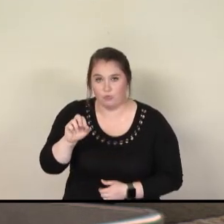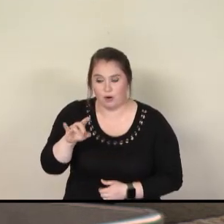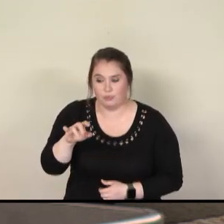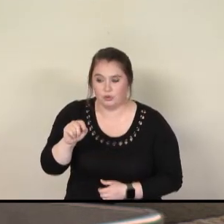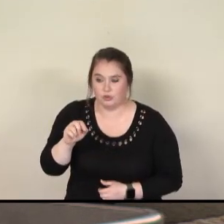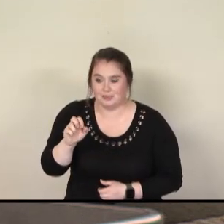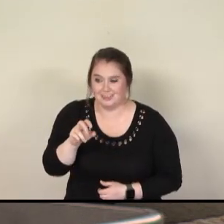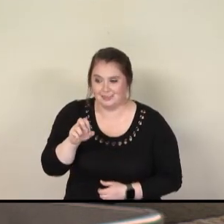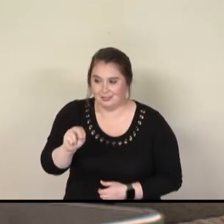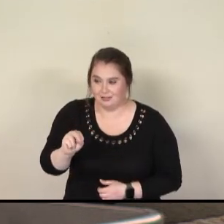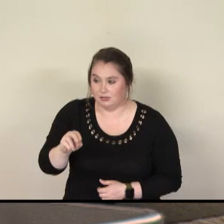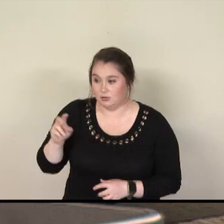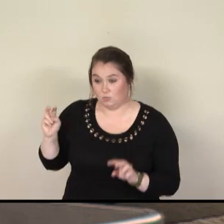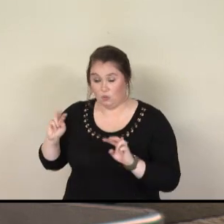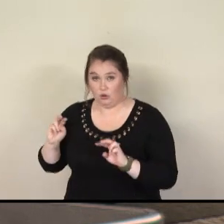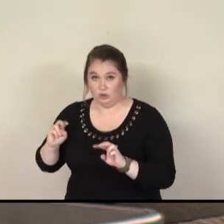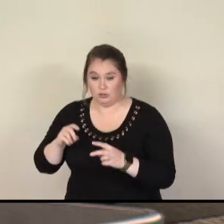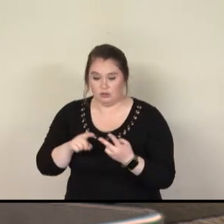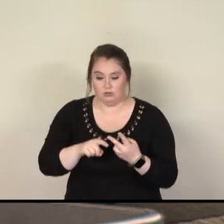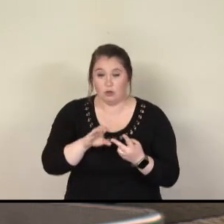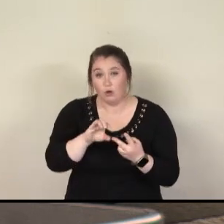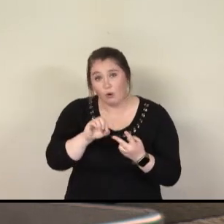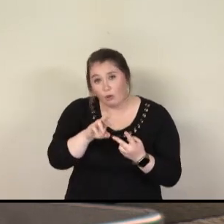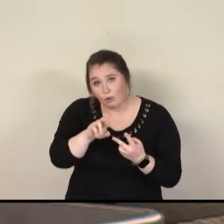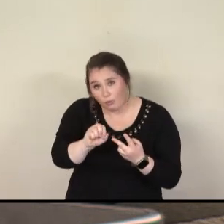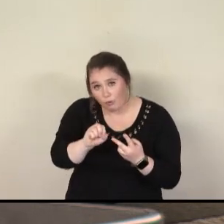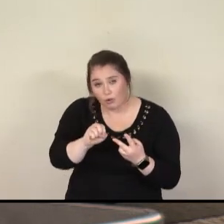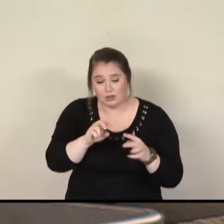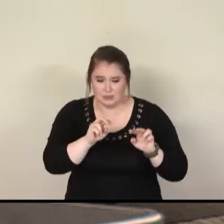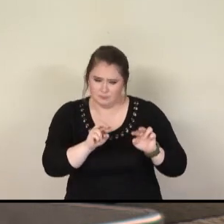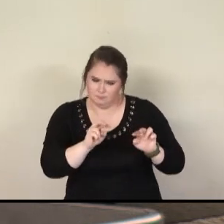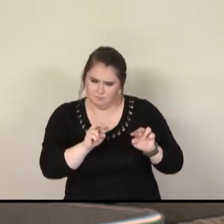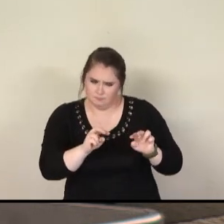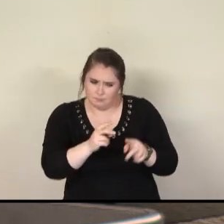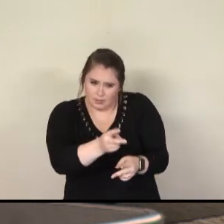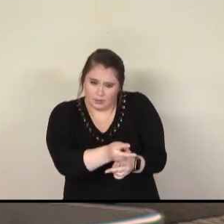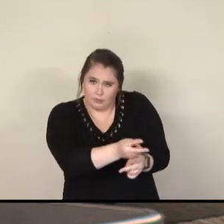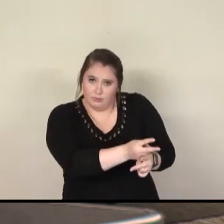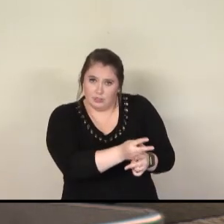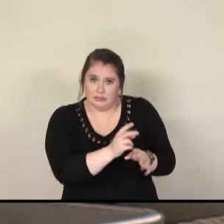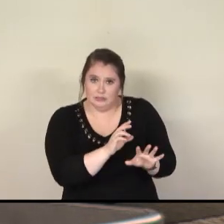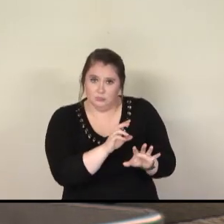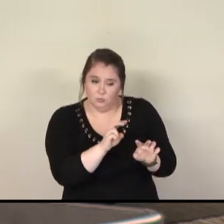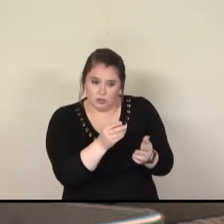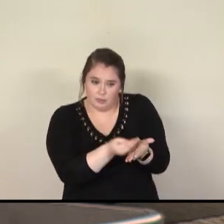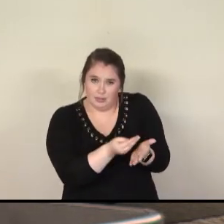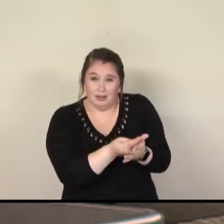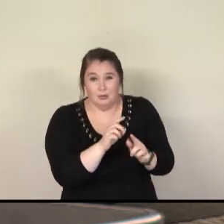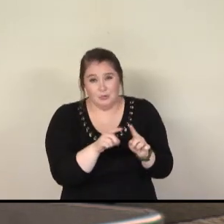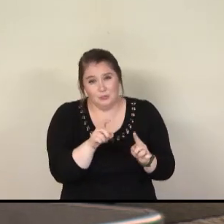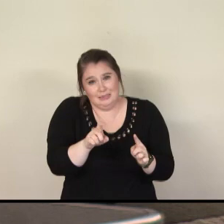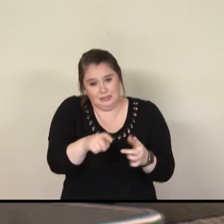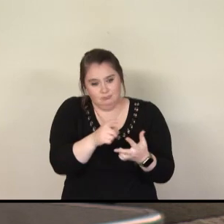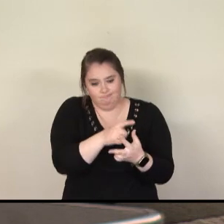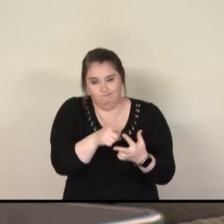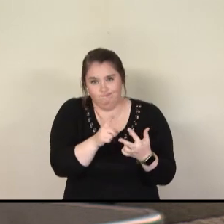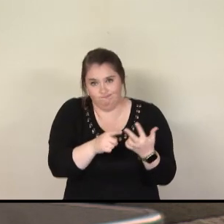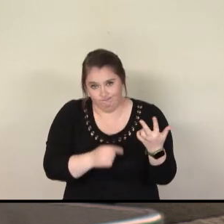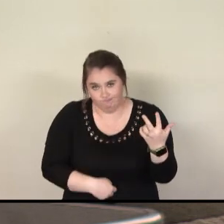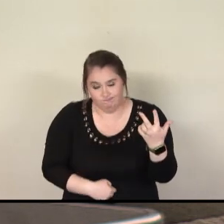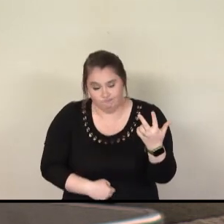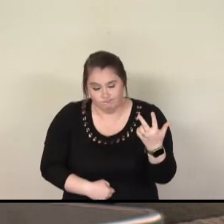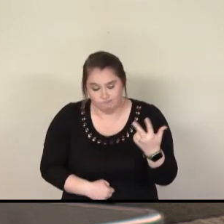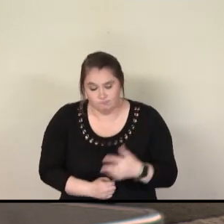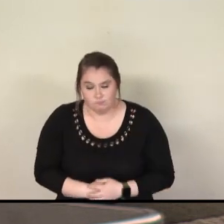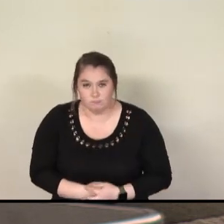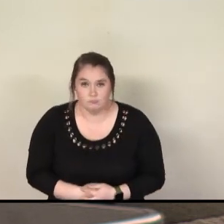this money. Corps is working hard to carefully watch this money, but that's what we need. We need that. That's why we